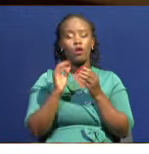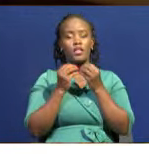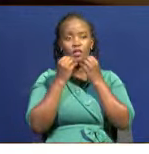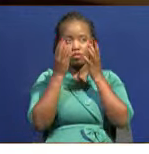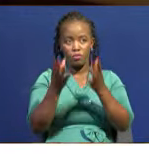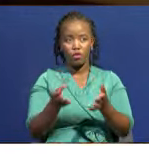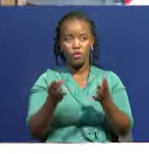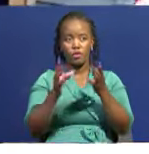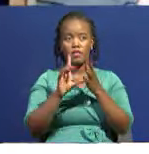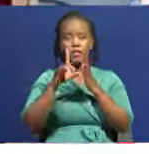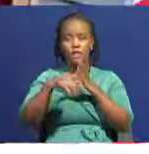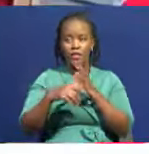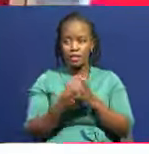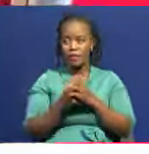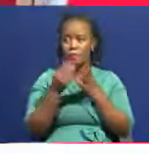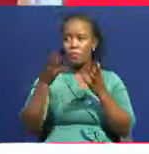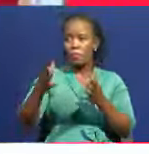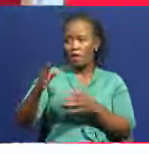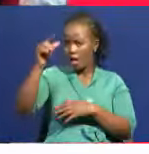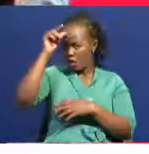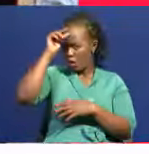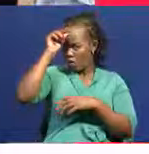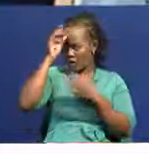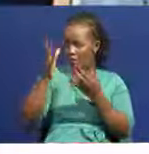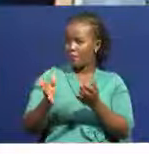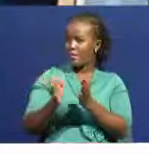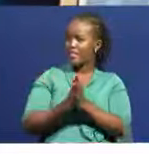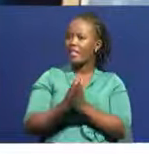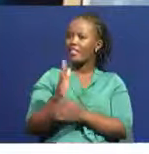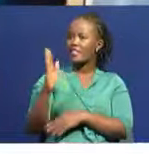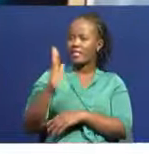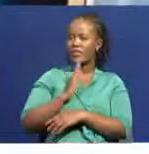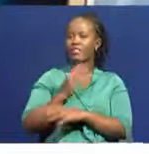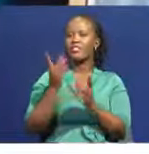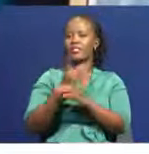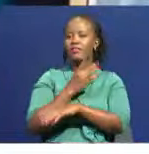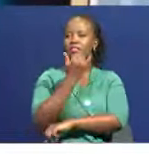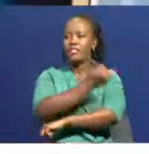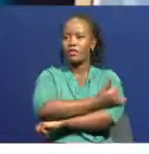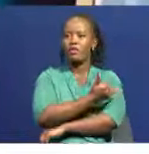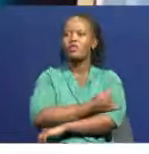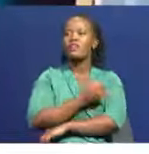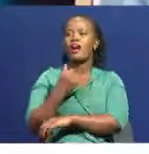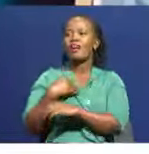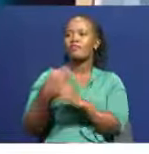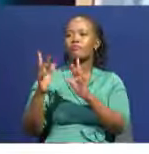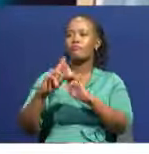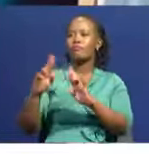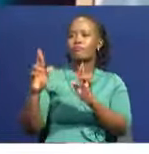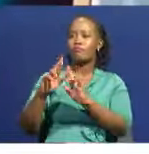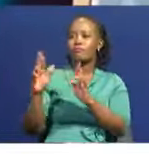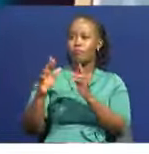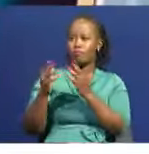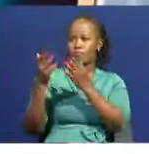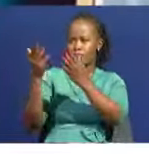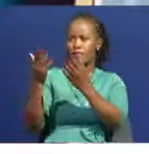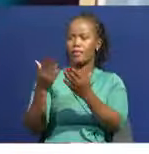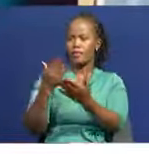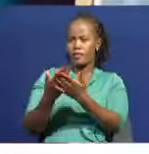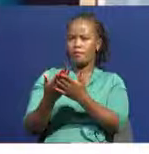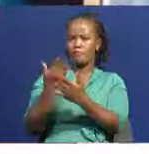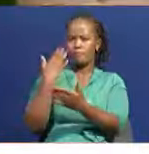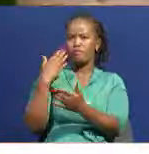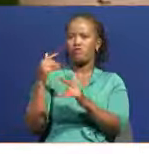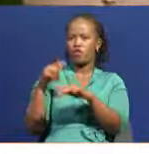now, the government agencies as well as security operators have boots on the ground. You can see that was the earliest scenes